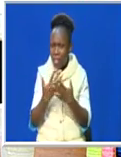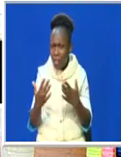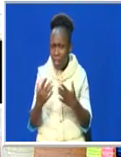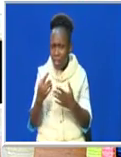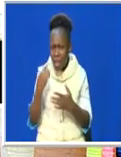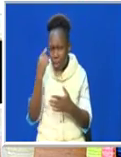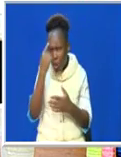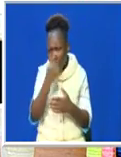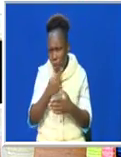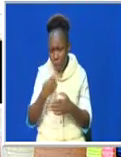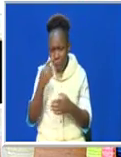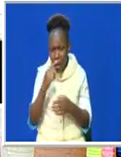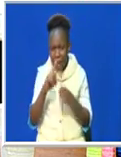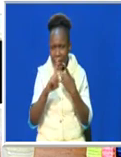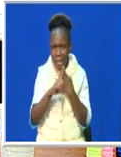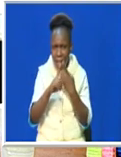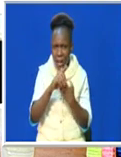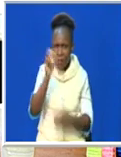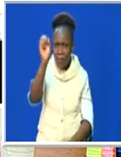of different shapes.